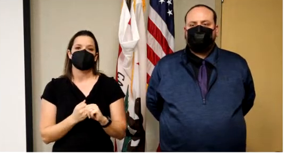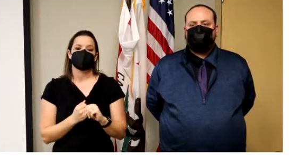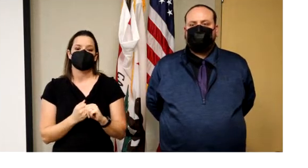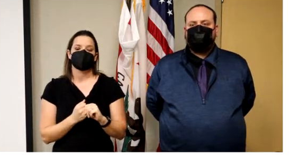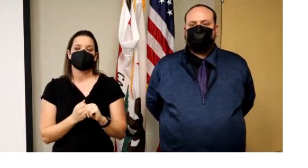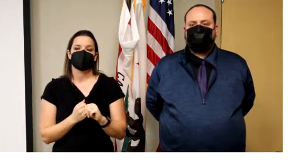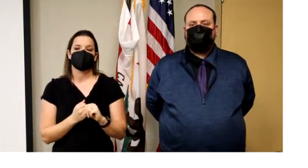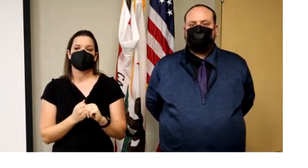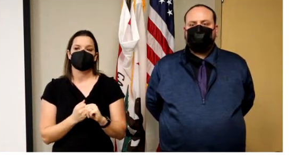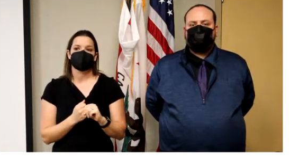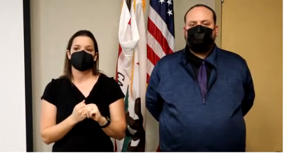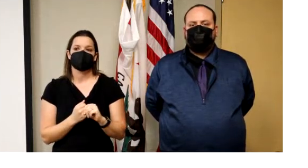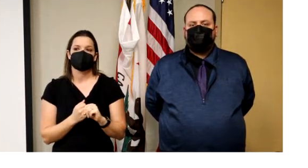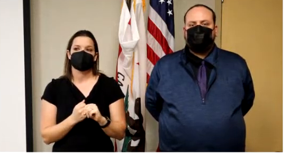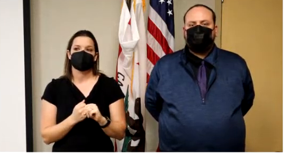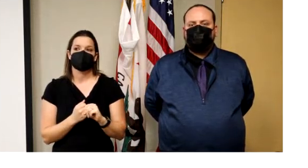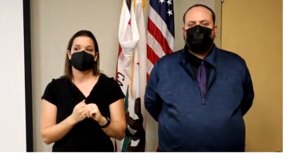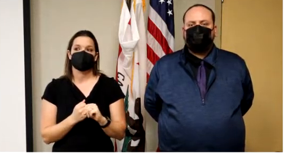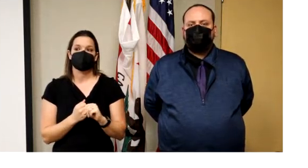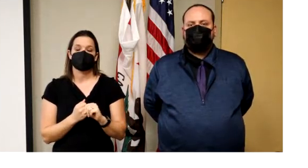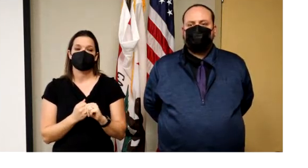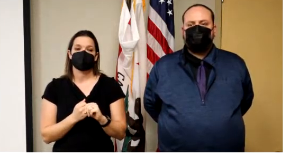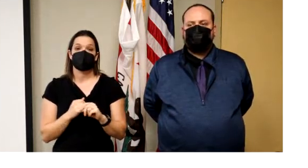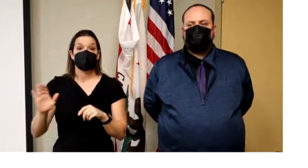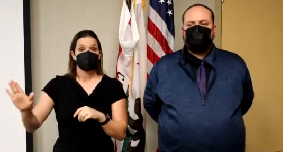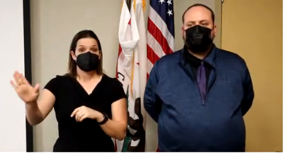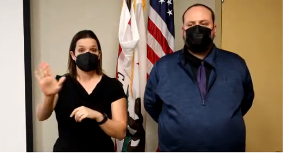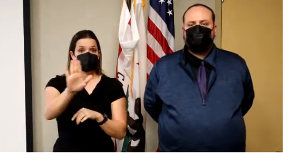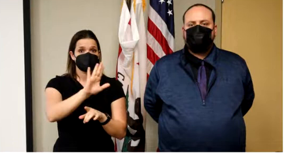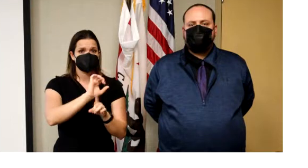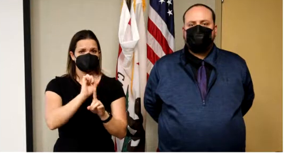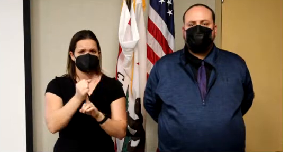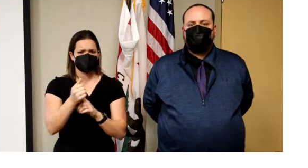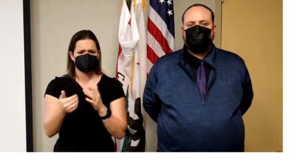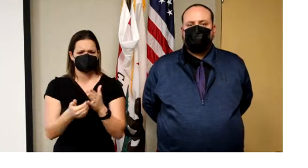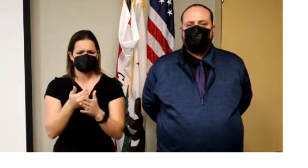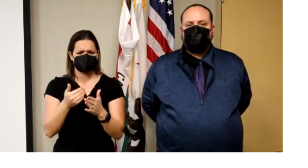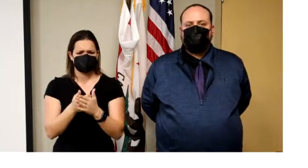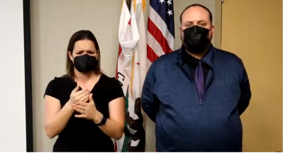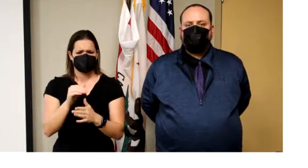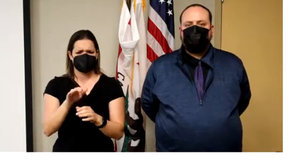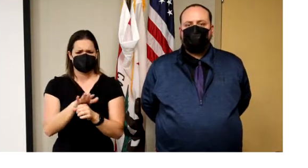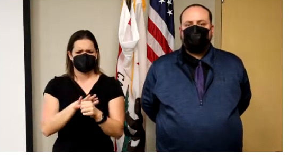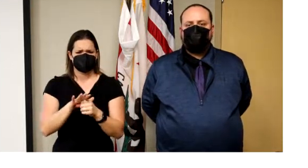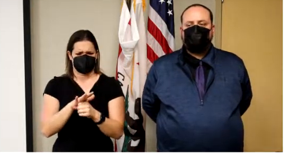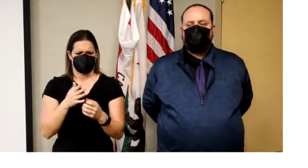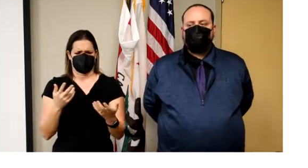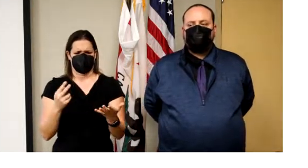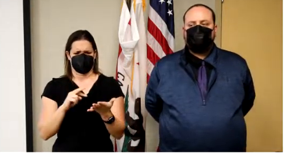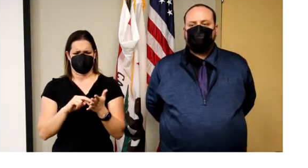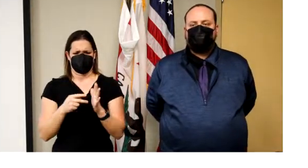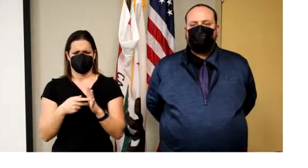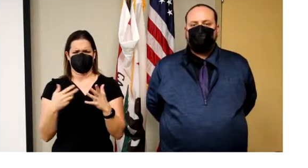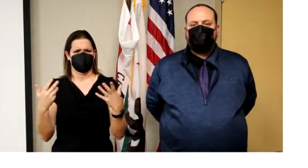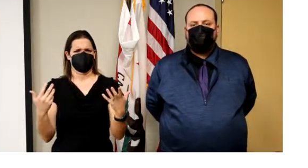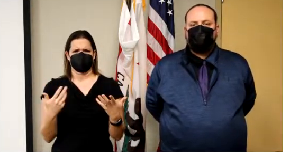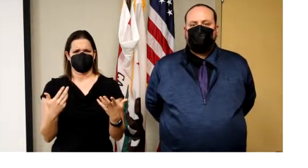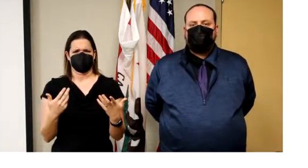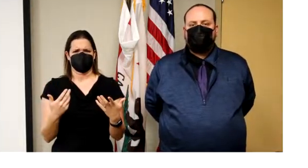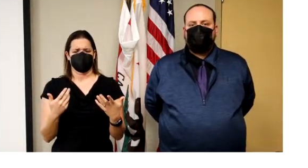So in your case, we just want to talk about what is redistricting overall. And redistricting is the process